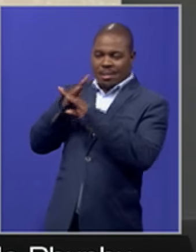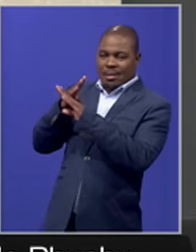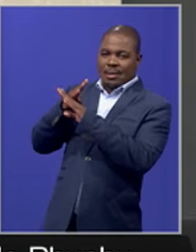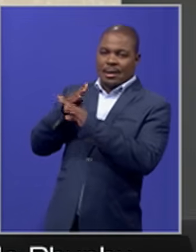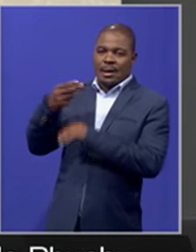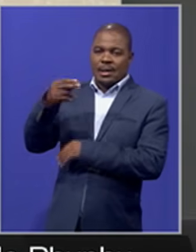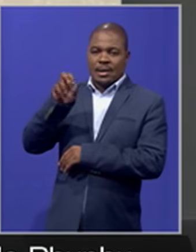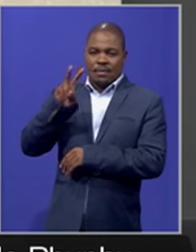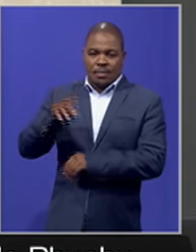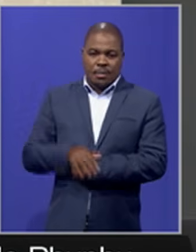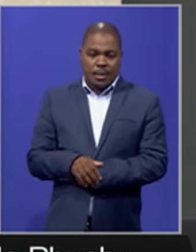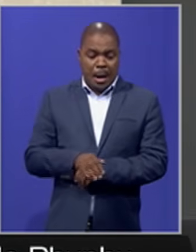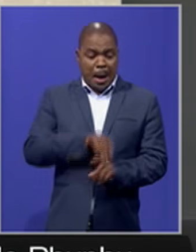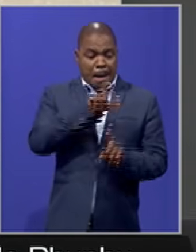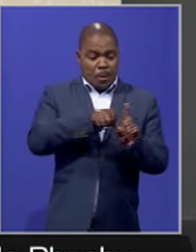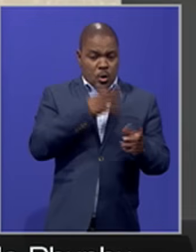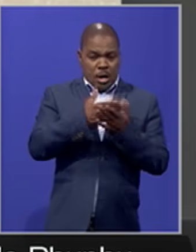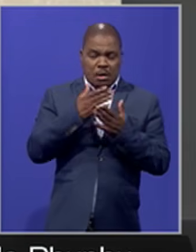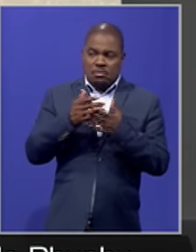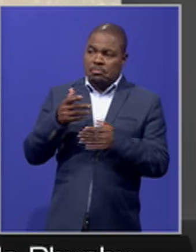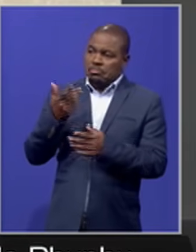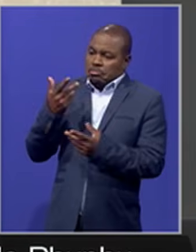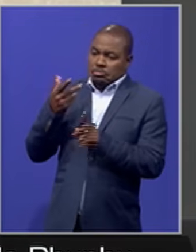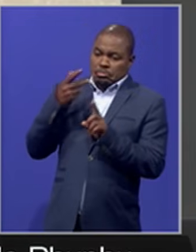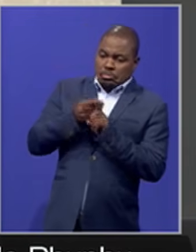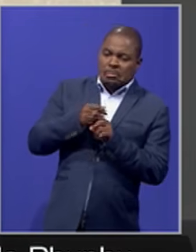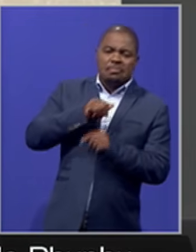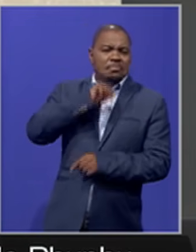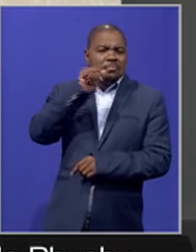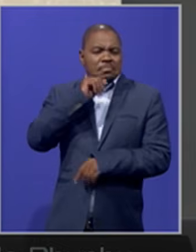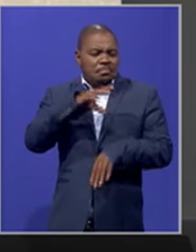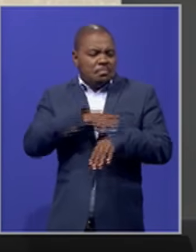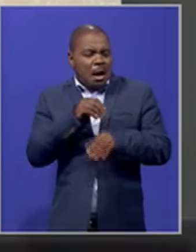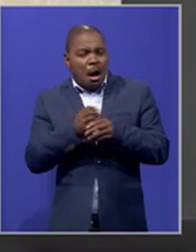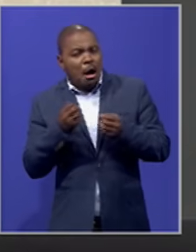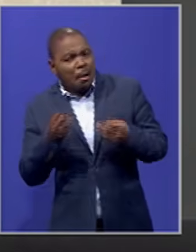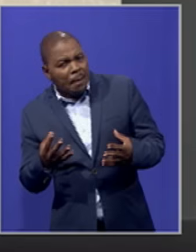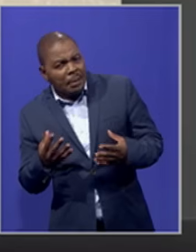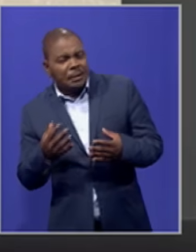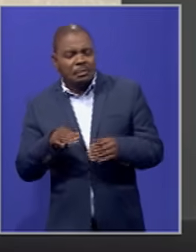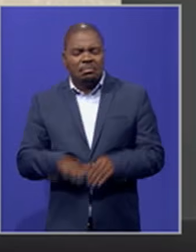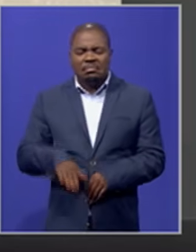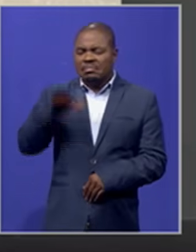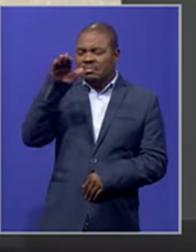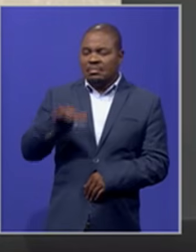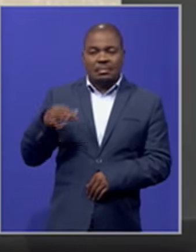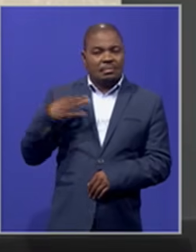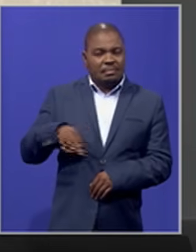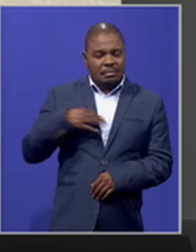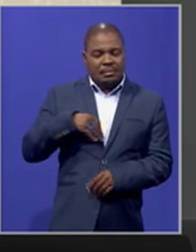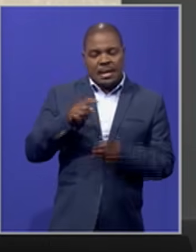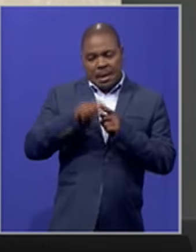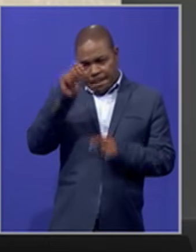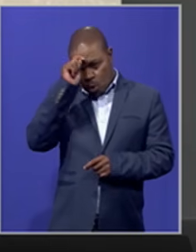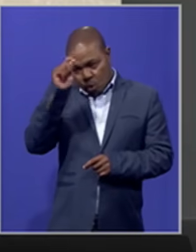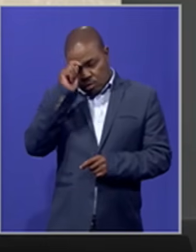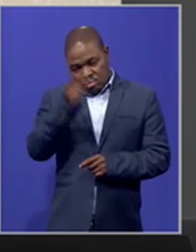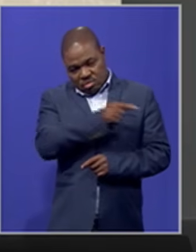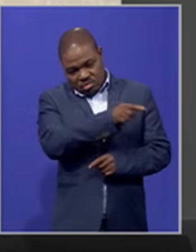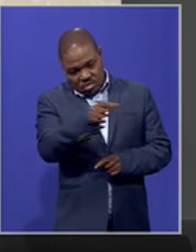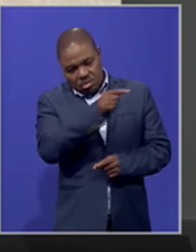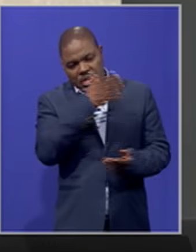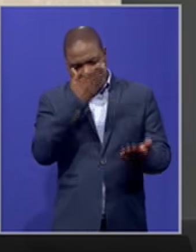dira Lenacapavir go sa kgathalasege gore o na le dijara tse di kae kgotsa ke mme or ke ere. Basinyana ba rona le basimanyana ba rona le